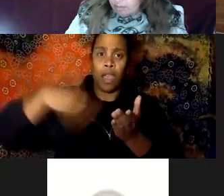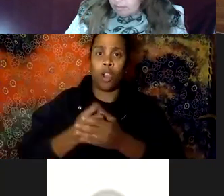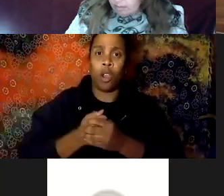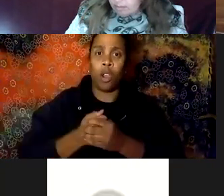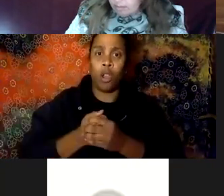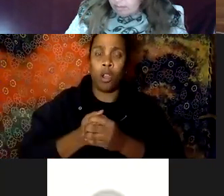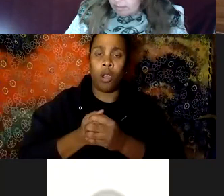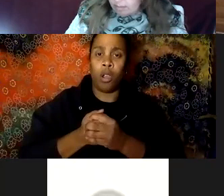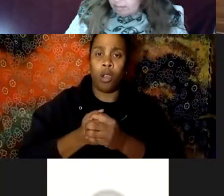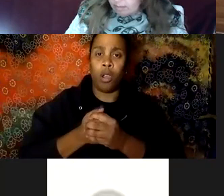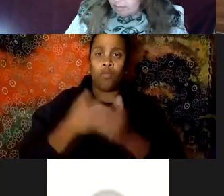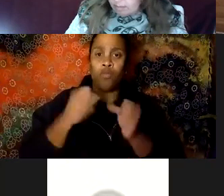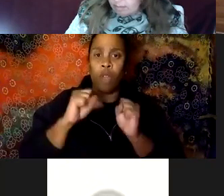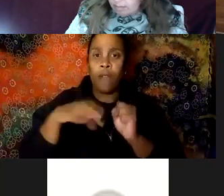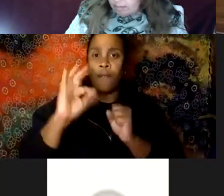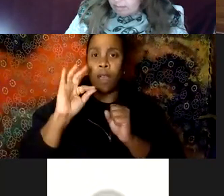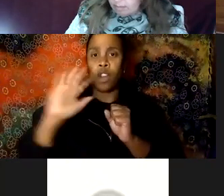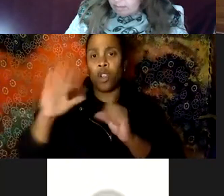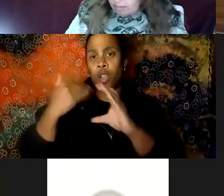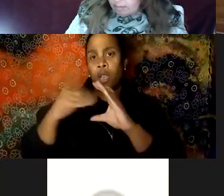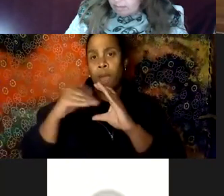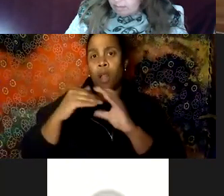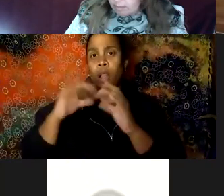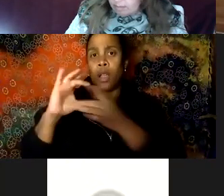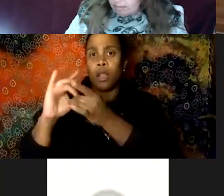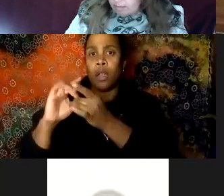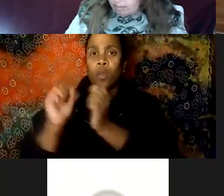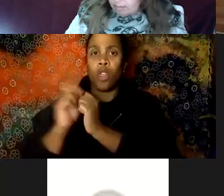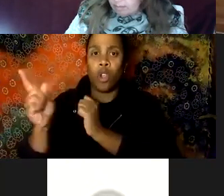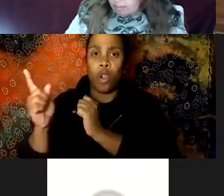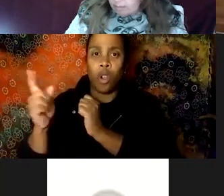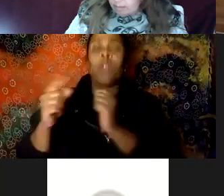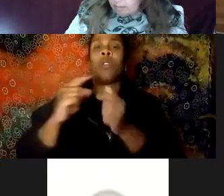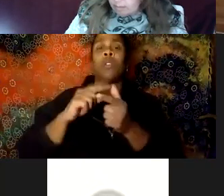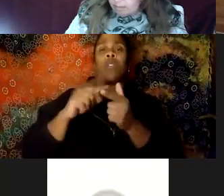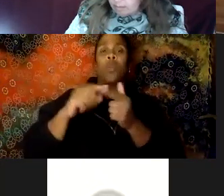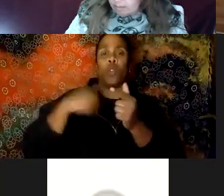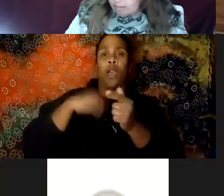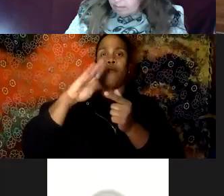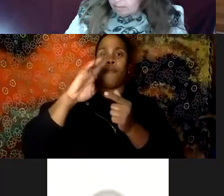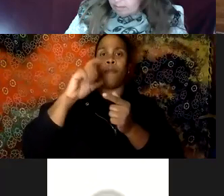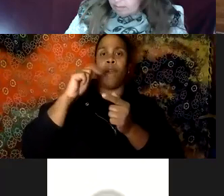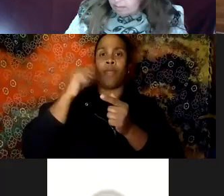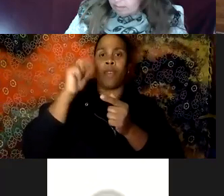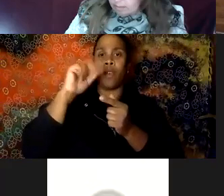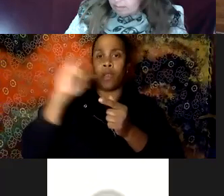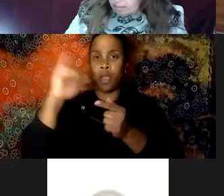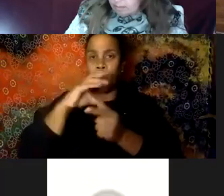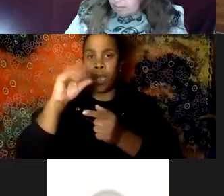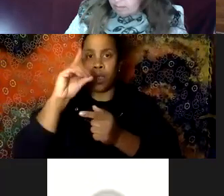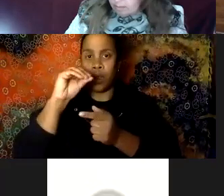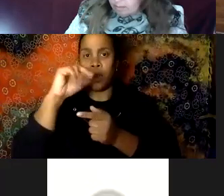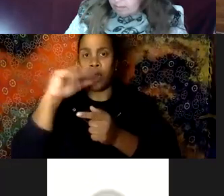Let me try to find Angela's email and reach out. And then, so we've got Bethany and Donna. So Bethany here, you could be the first one to